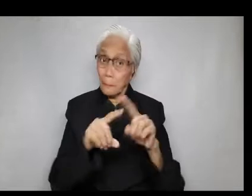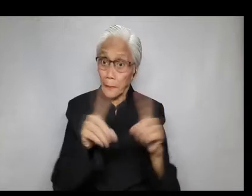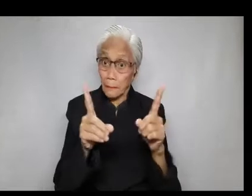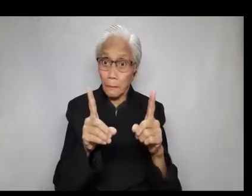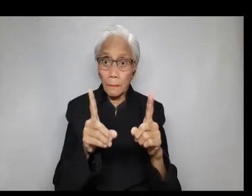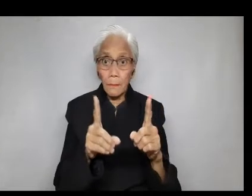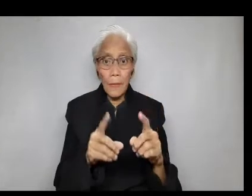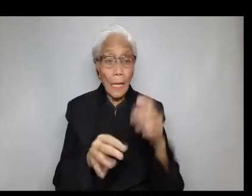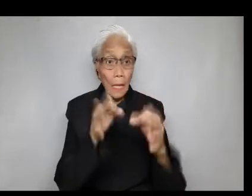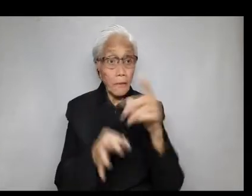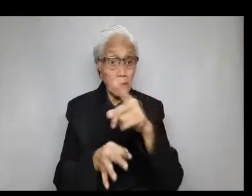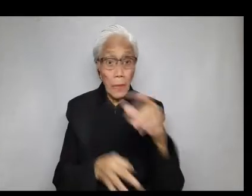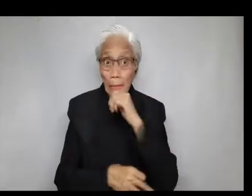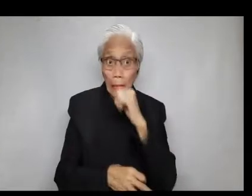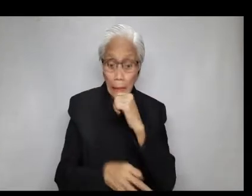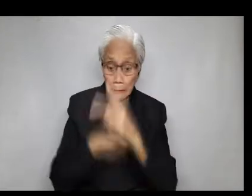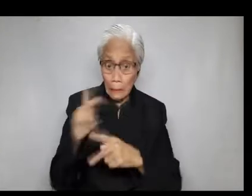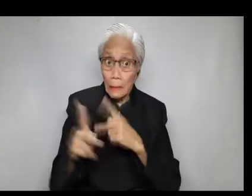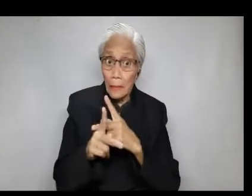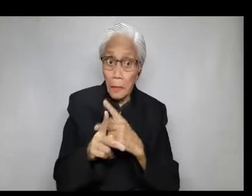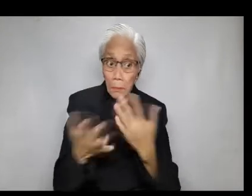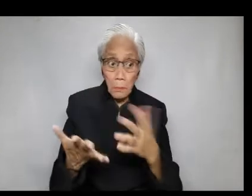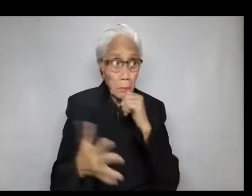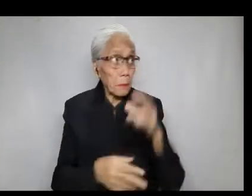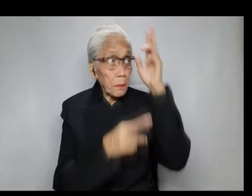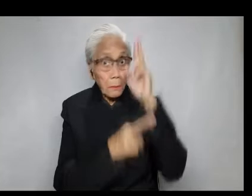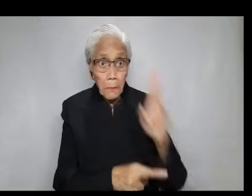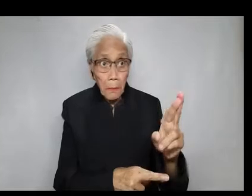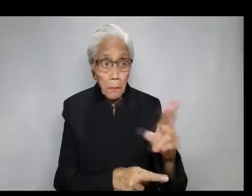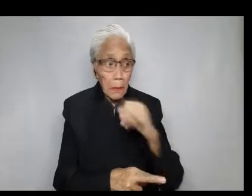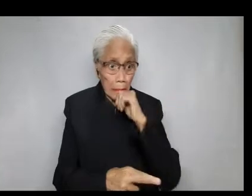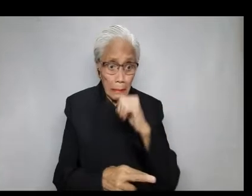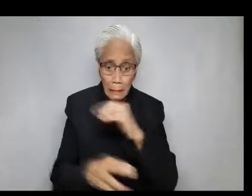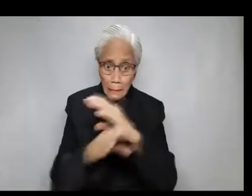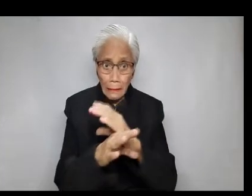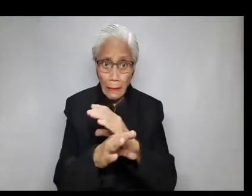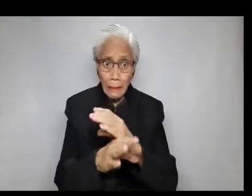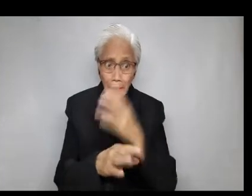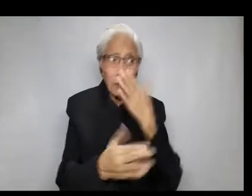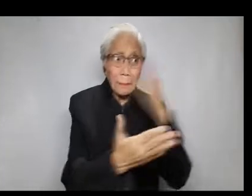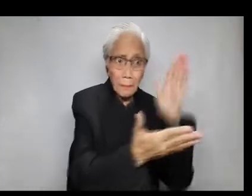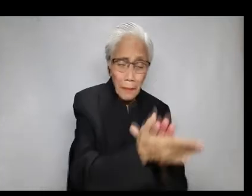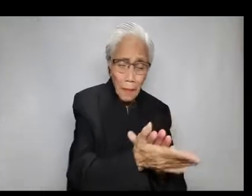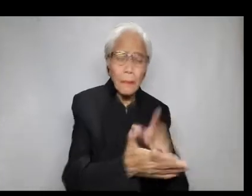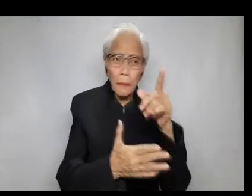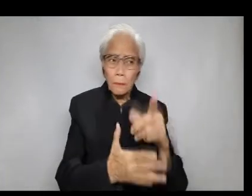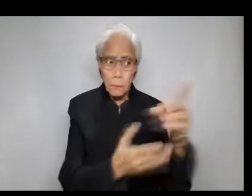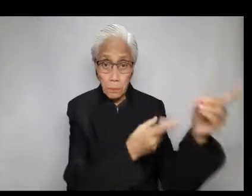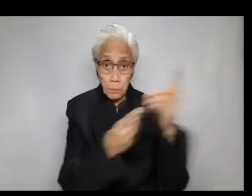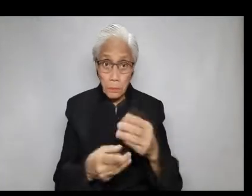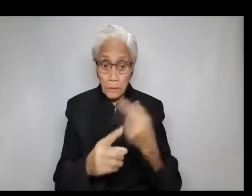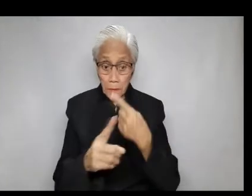account. However, if you are unkind, disrespectful, uncaring, and mean,